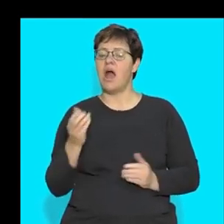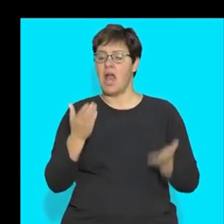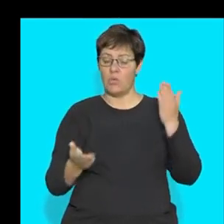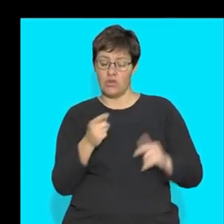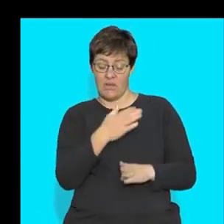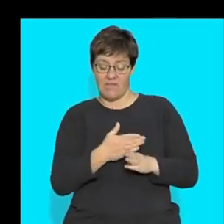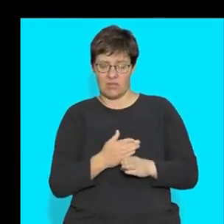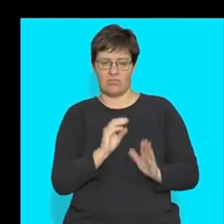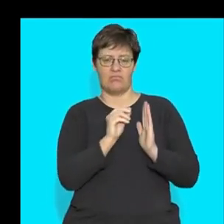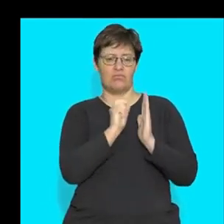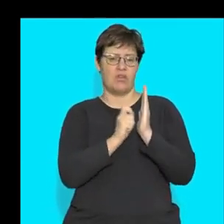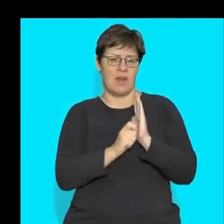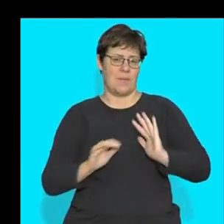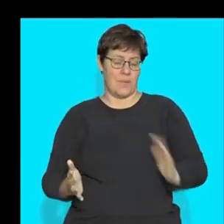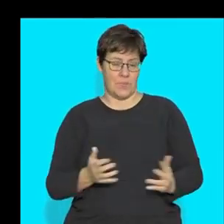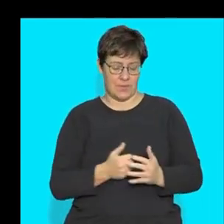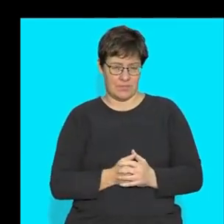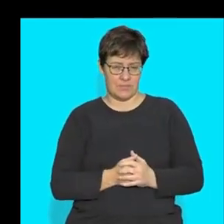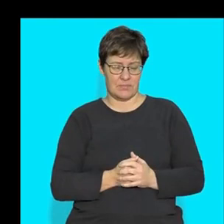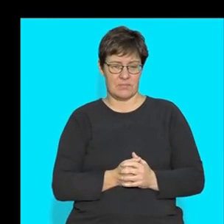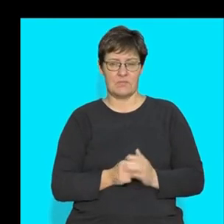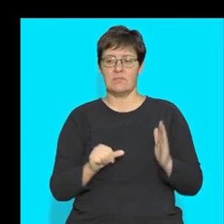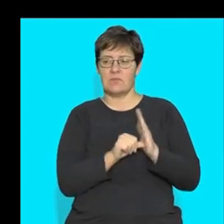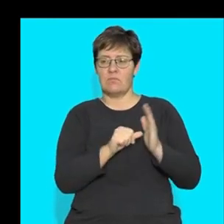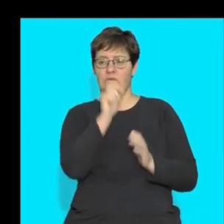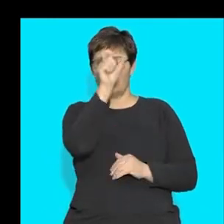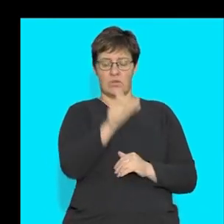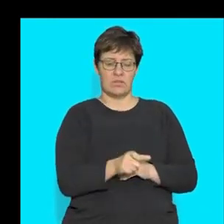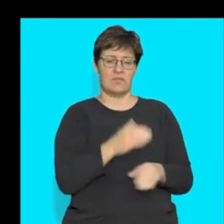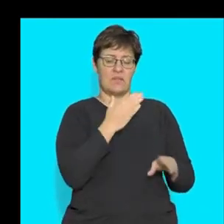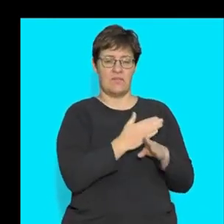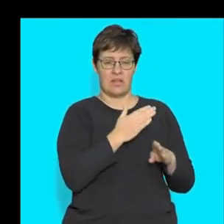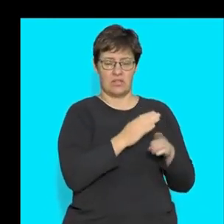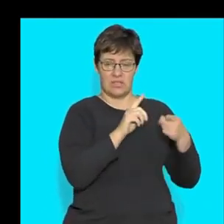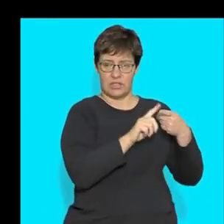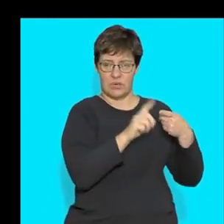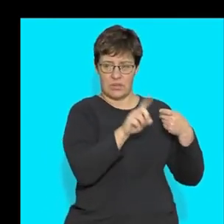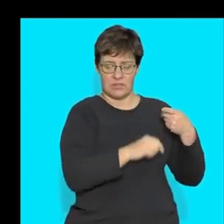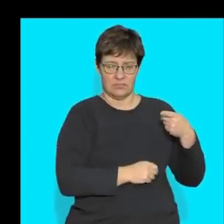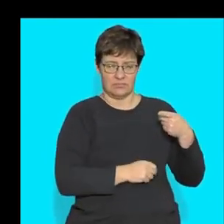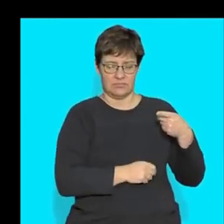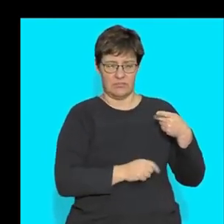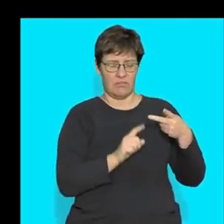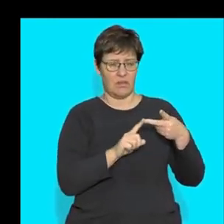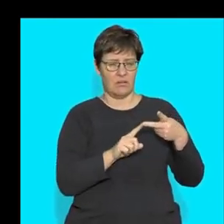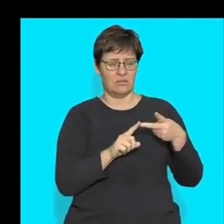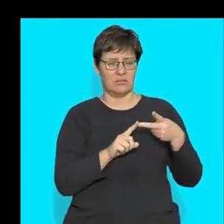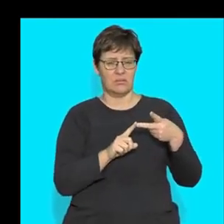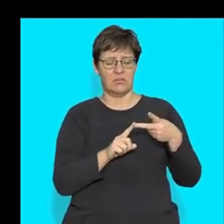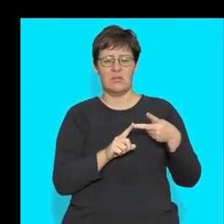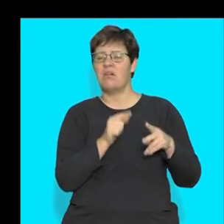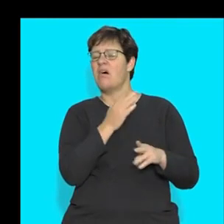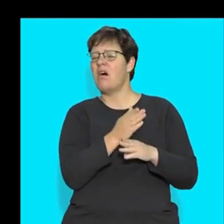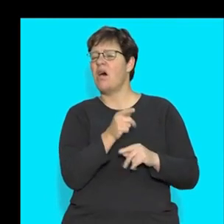function. So remember the keywords that we're going to look at is firstly, what is a function? One component